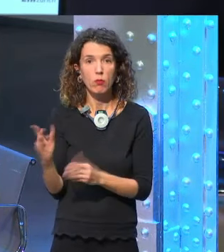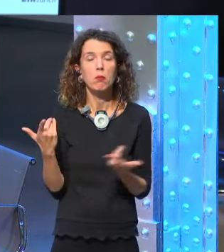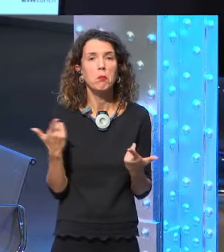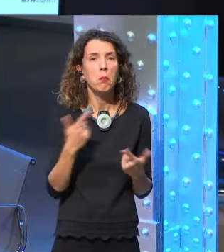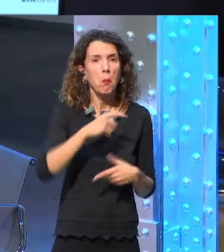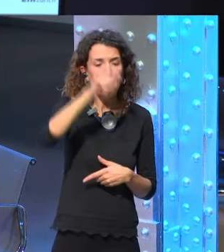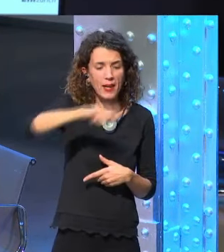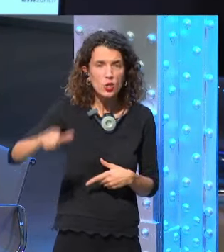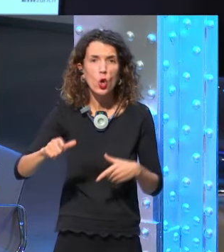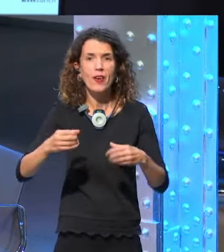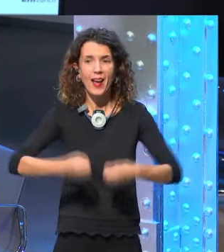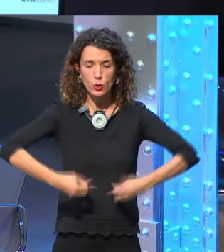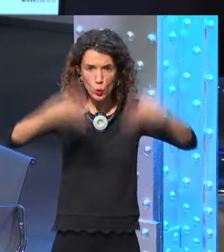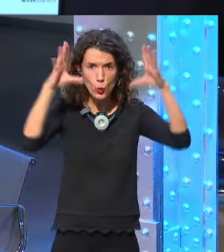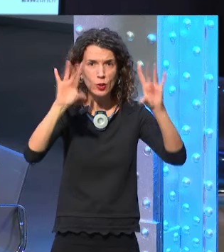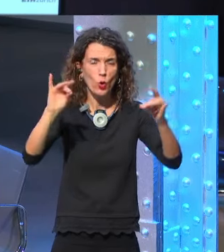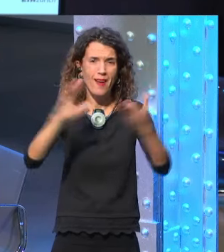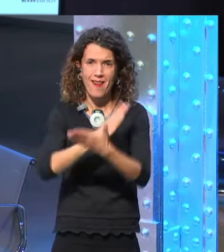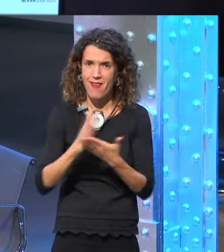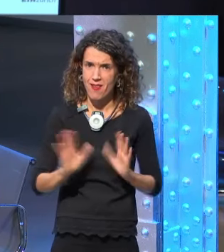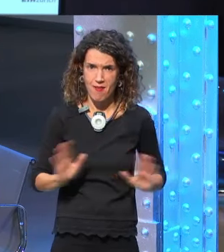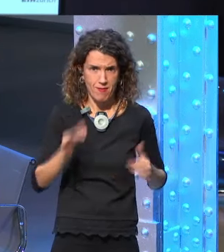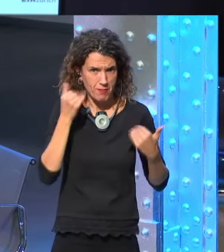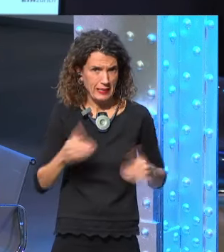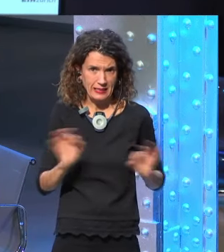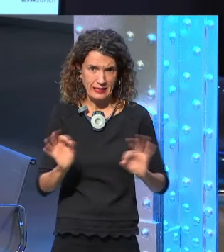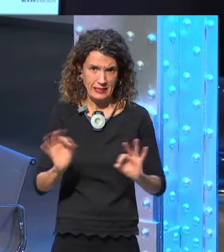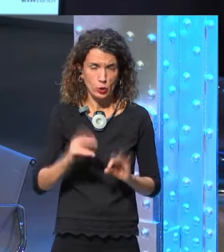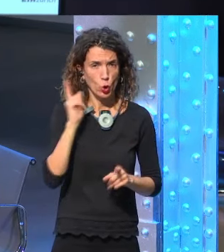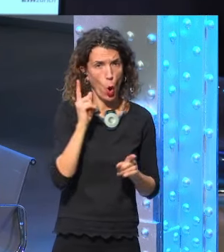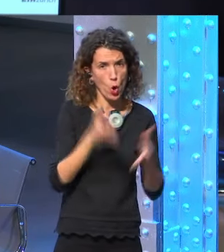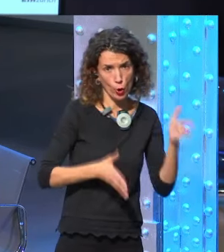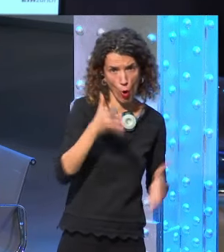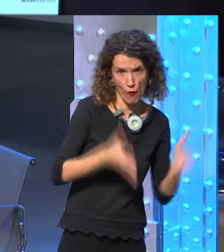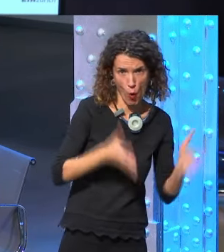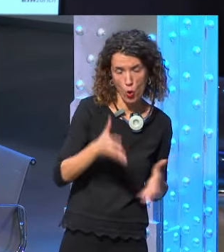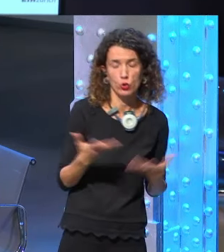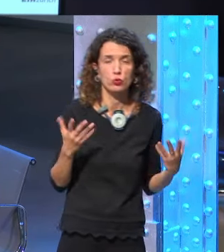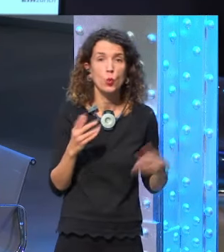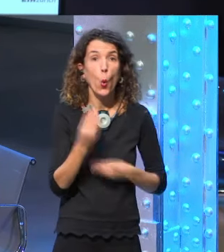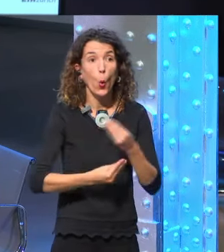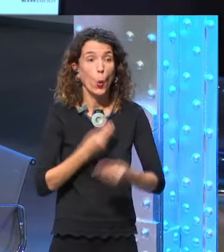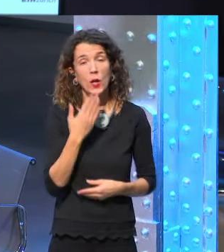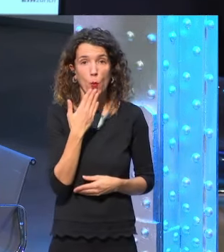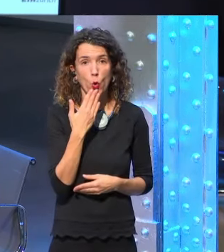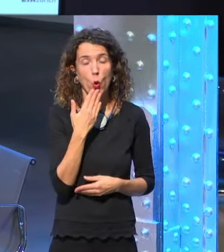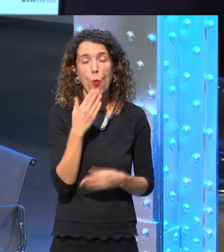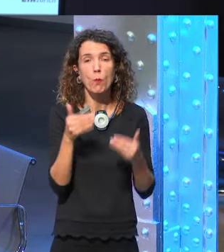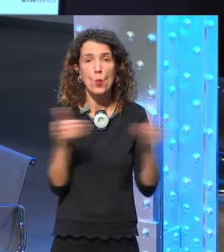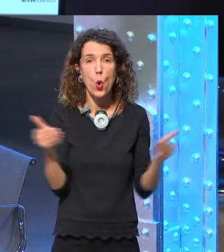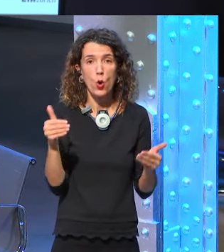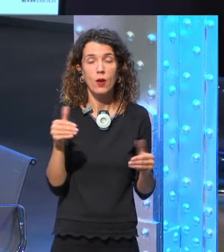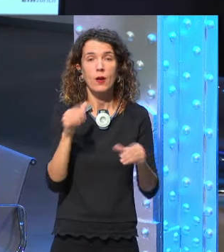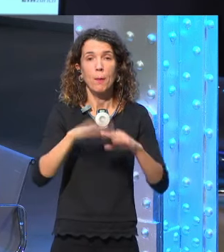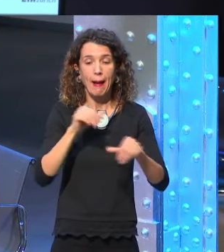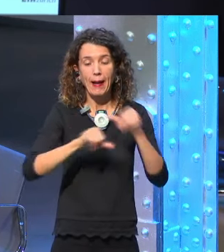structure. And this is also, we took this as a starting point also for a fictional